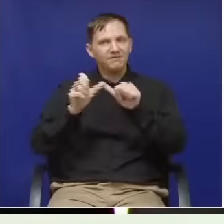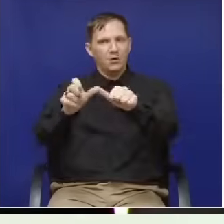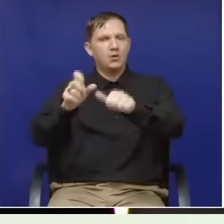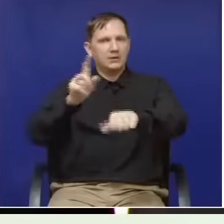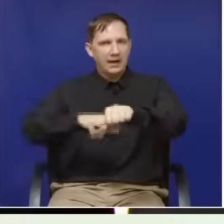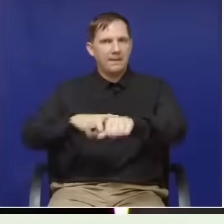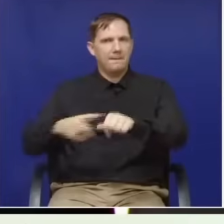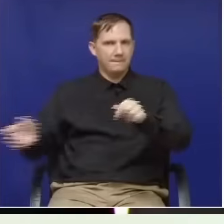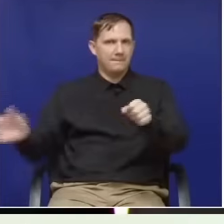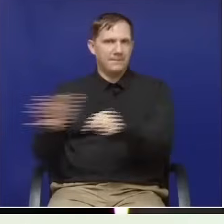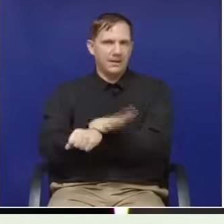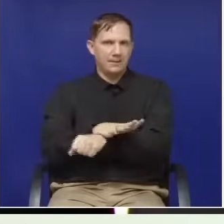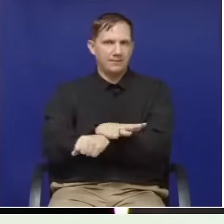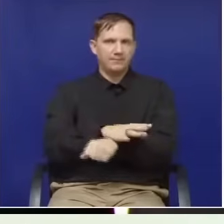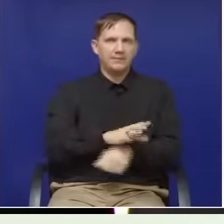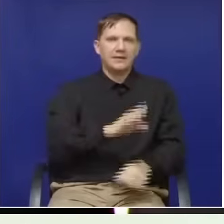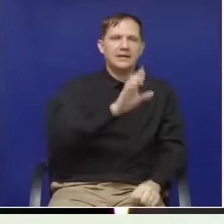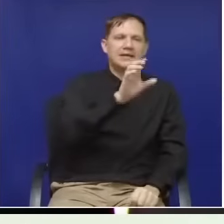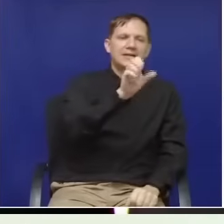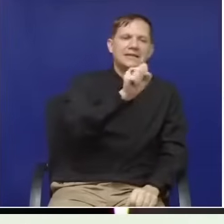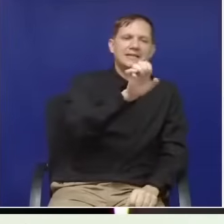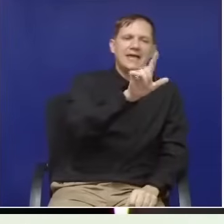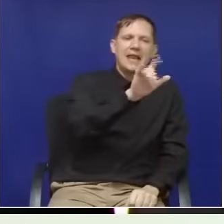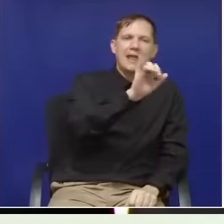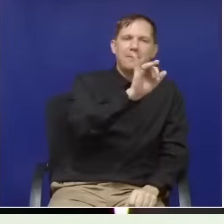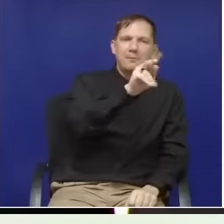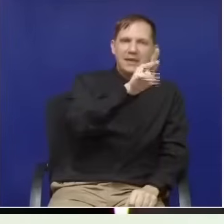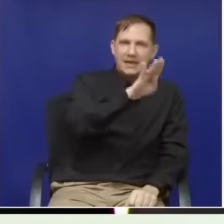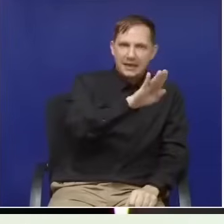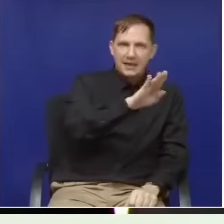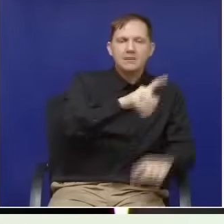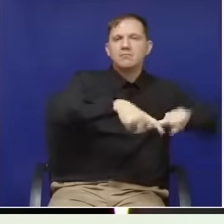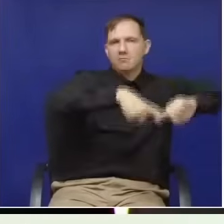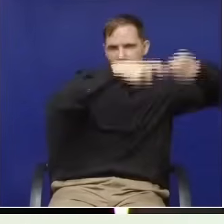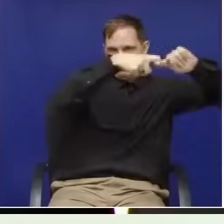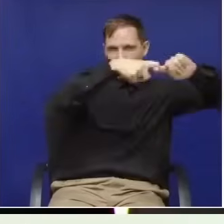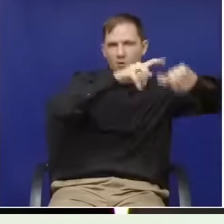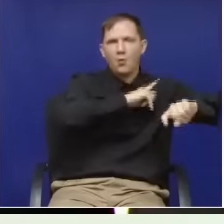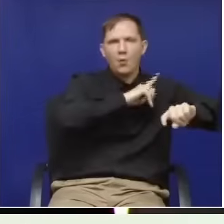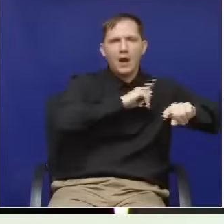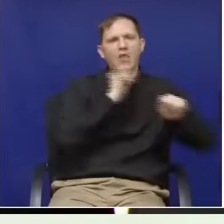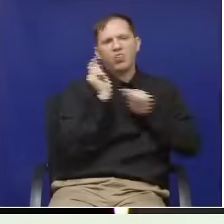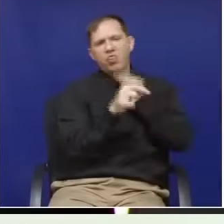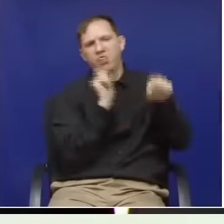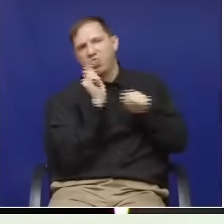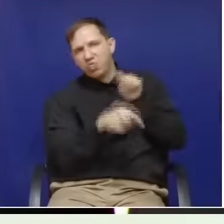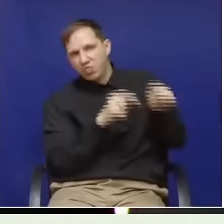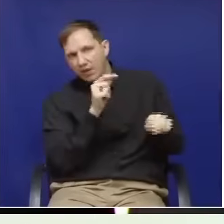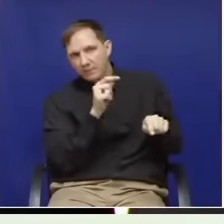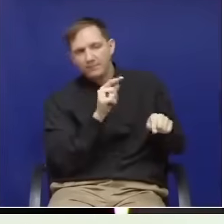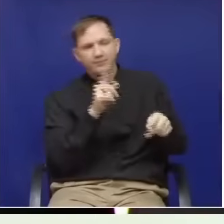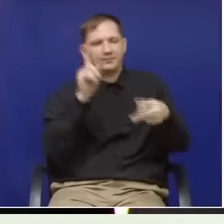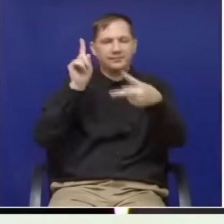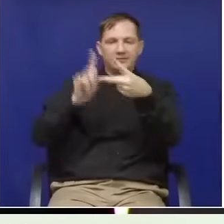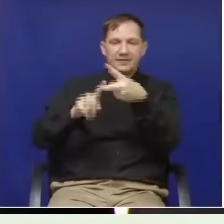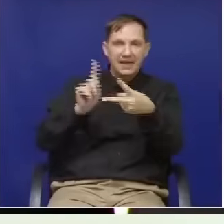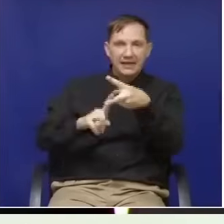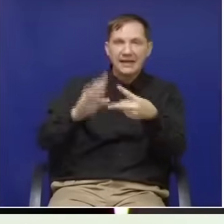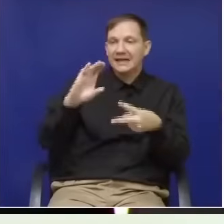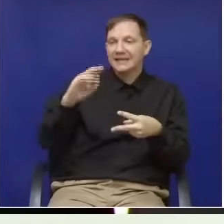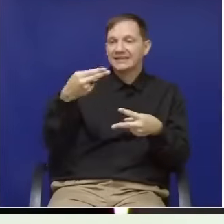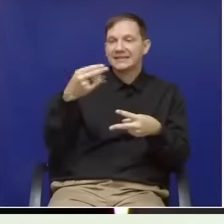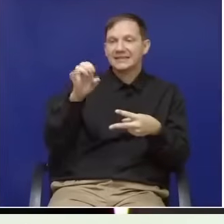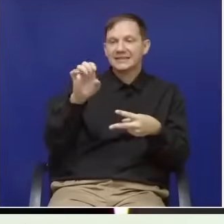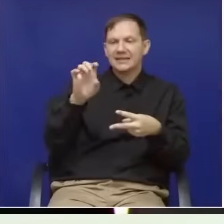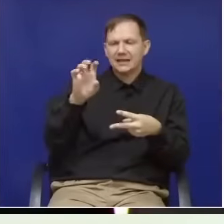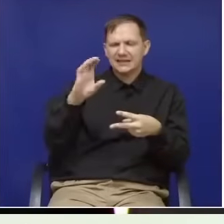was suspended because there were allegations of corruption. Peggy Cele then succeeded him and was